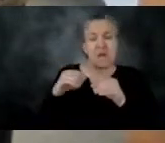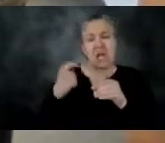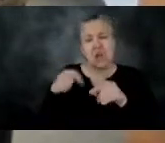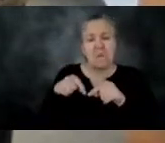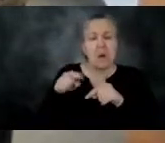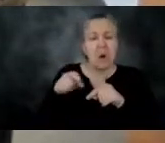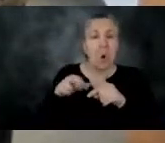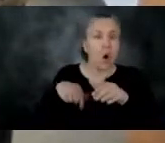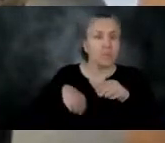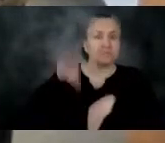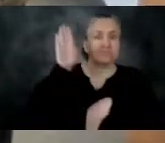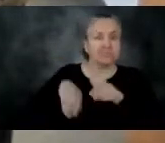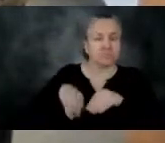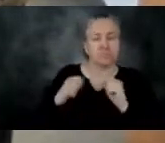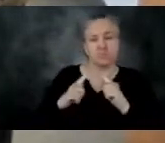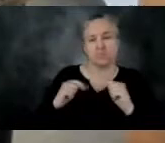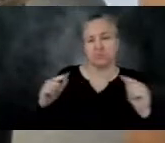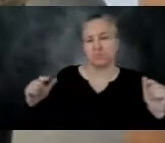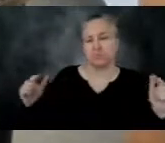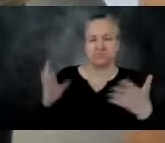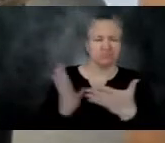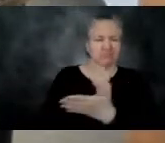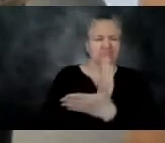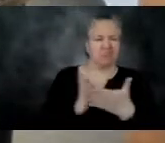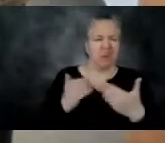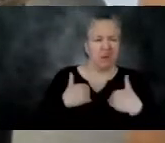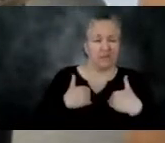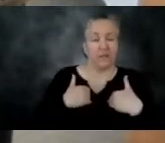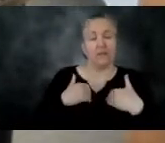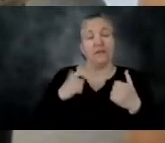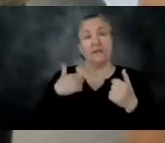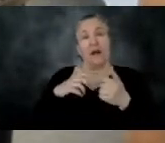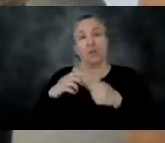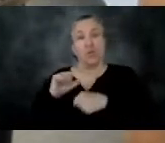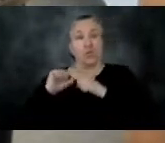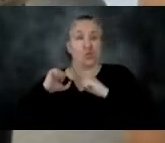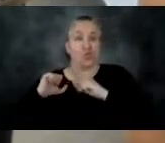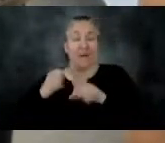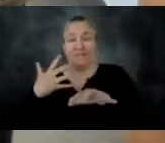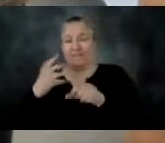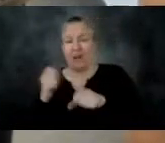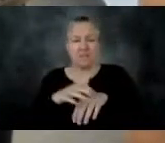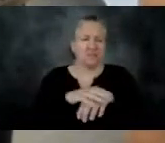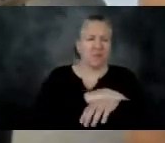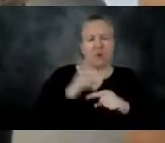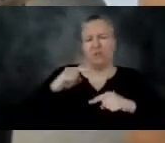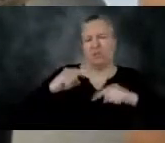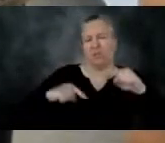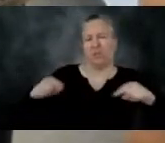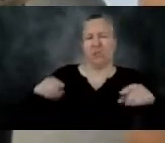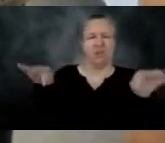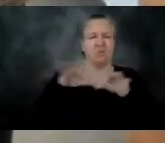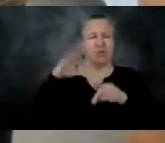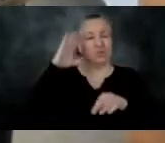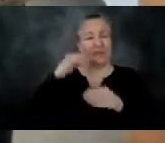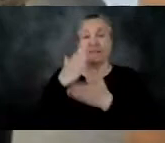of motion, or doing things like picking up speed or slowing things down. And I think it's really important to note that